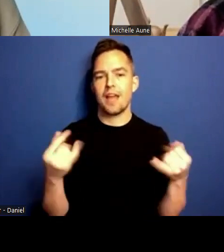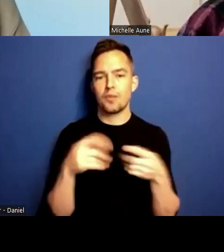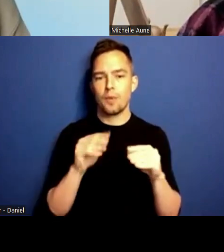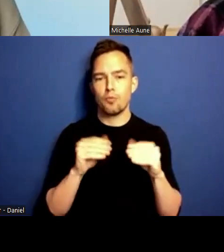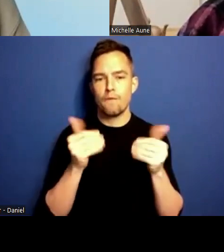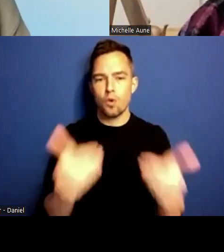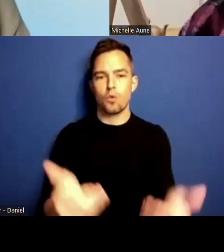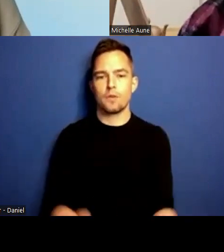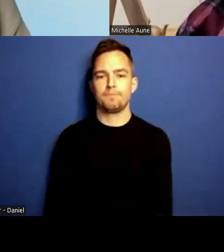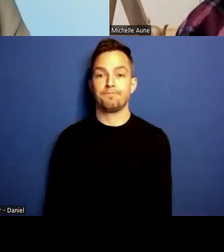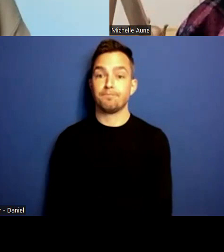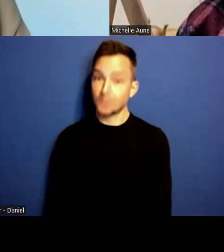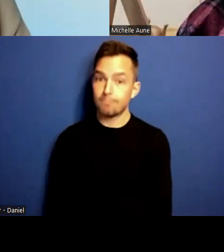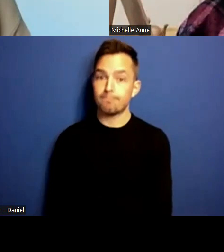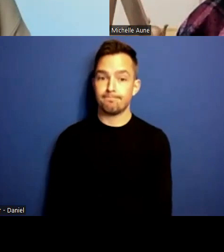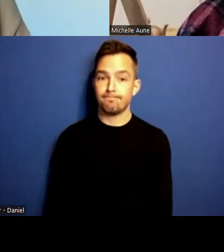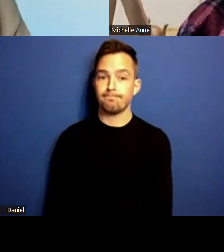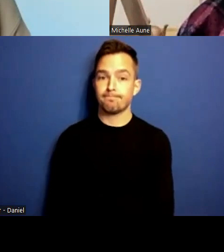forward. So.